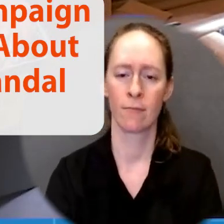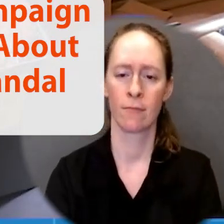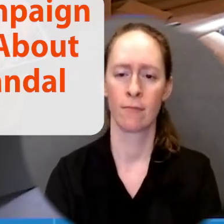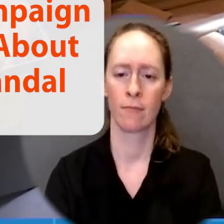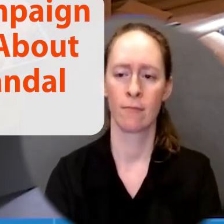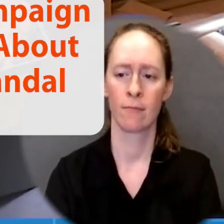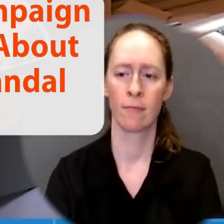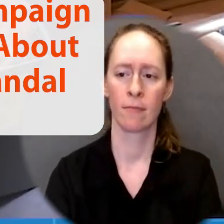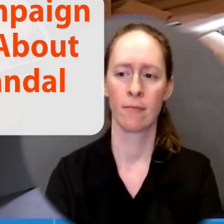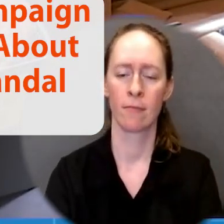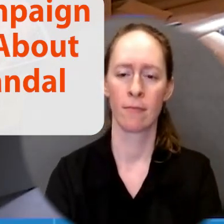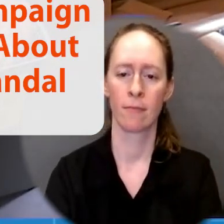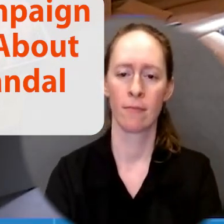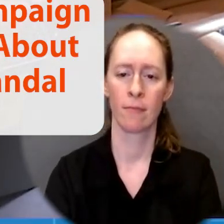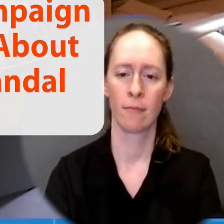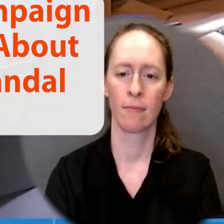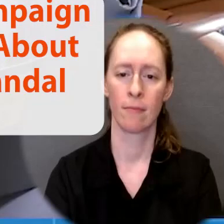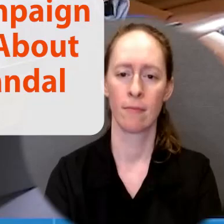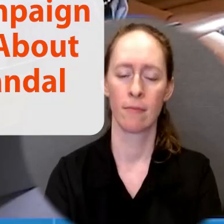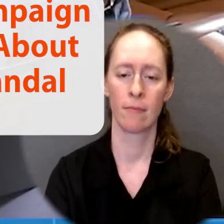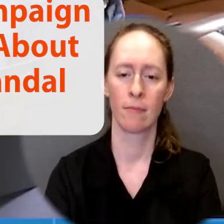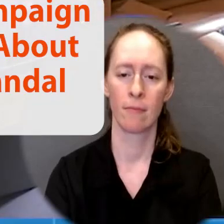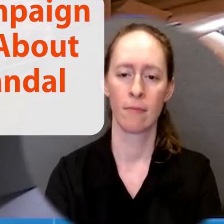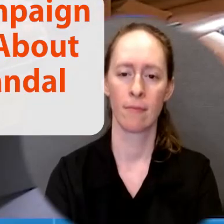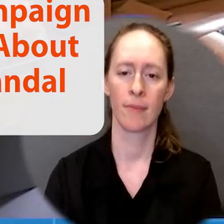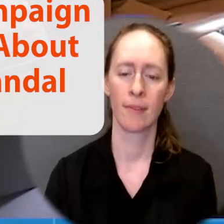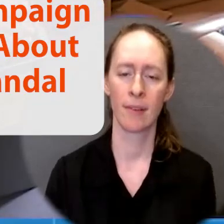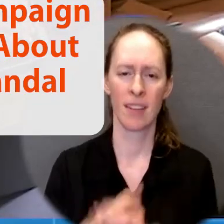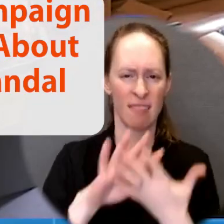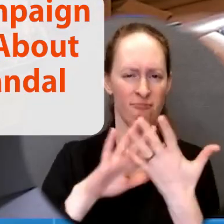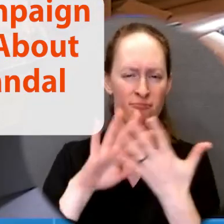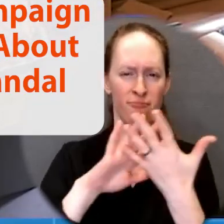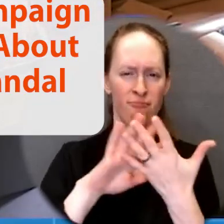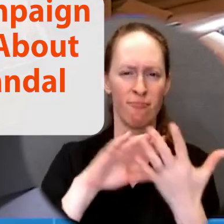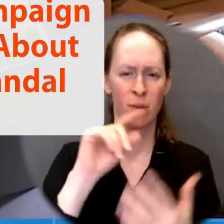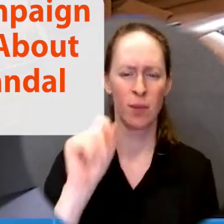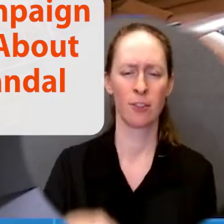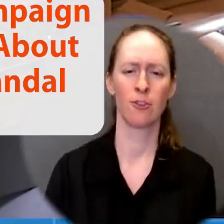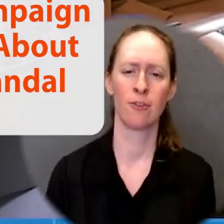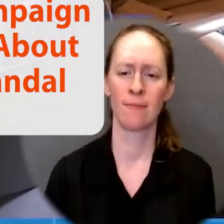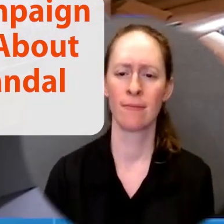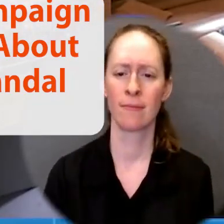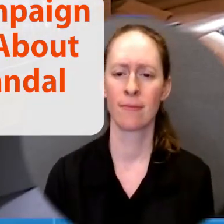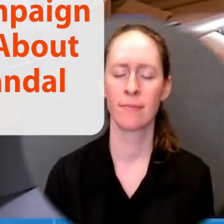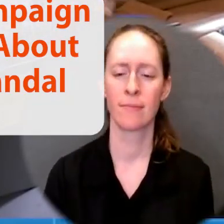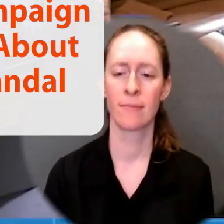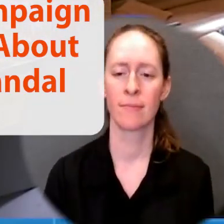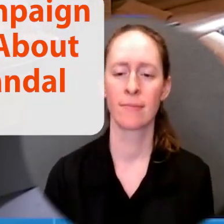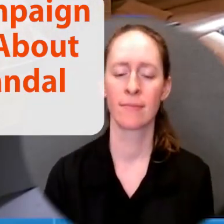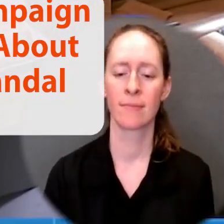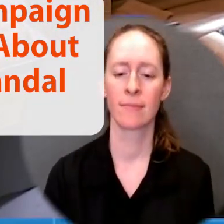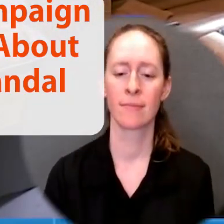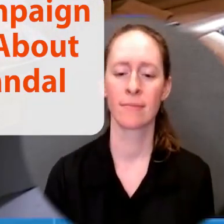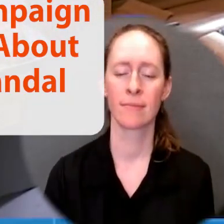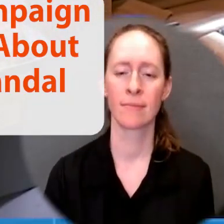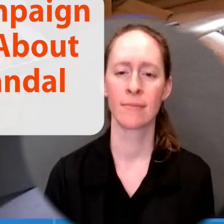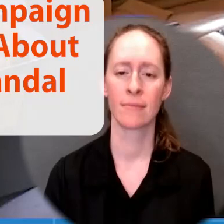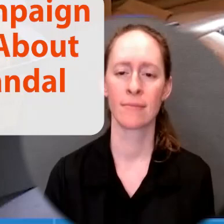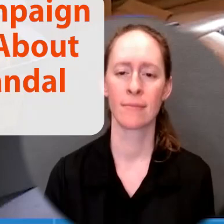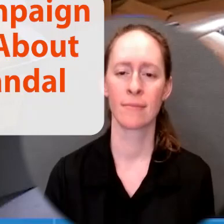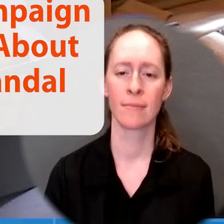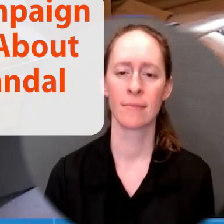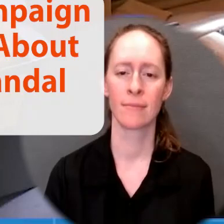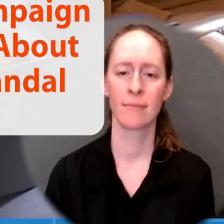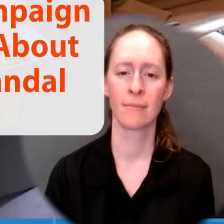foreign interference situation, that could be something that we would see in that election. So I'm wondering if there was that communication there surrounding the